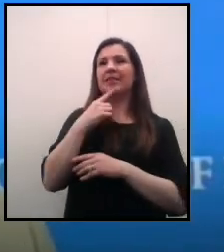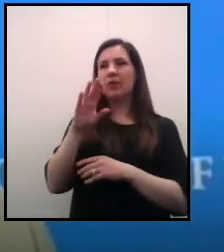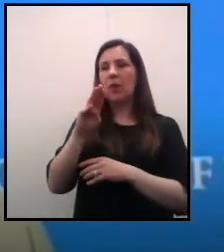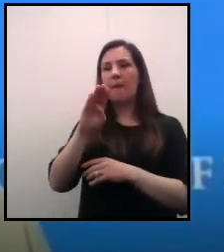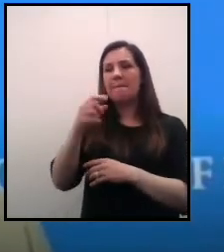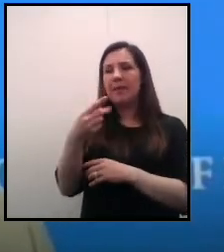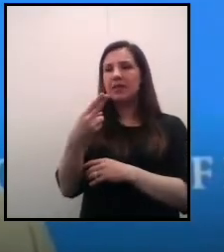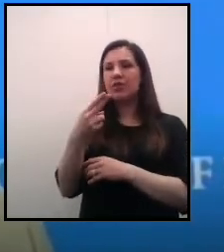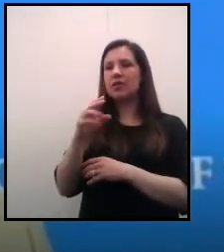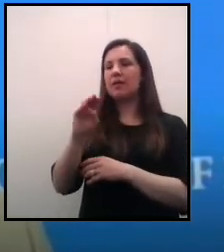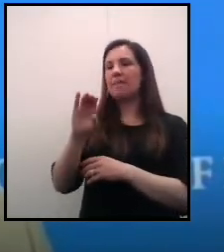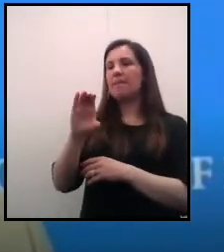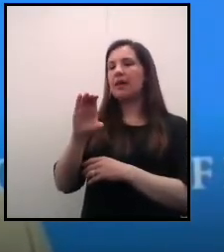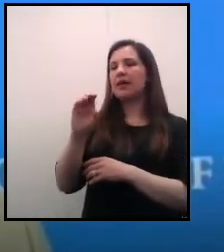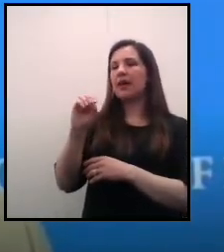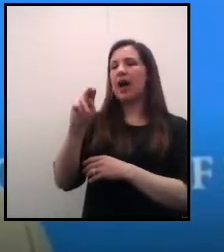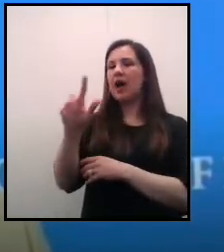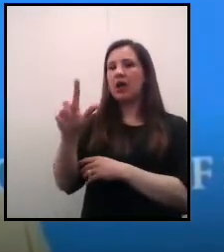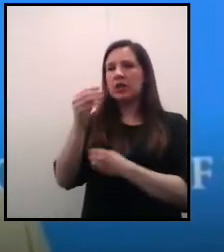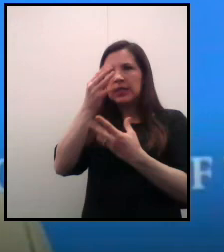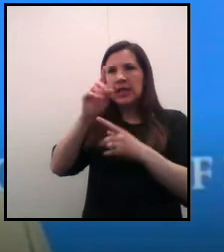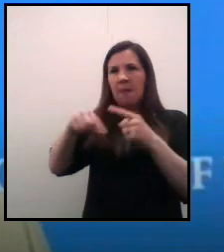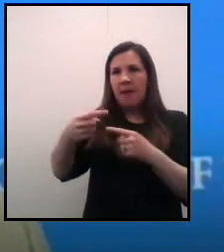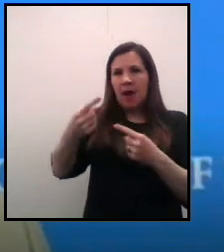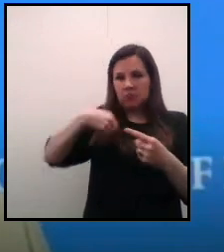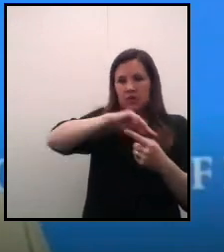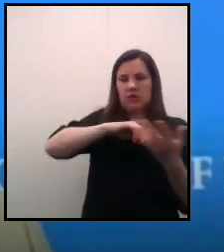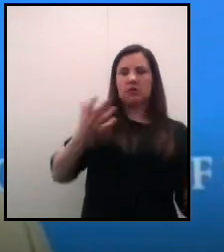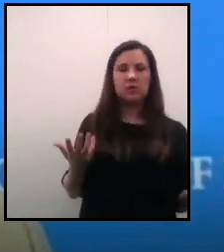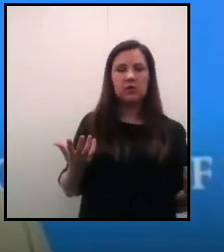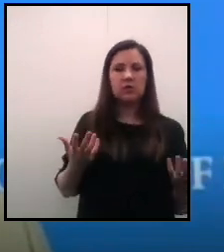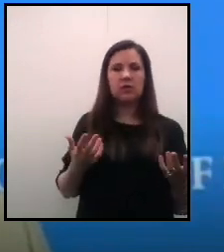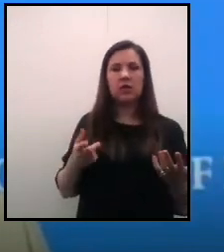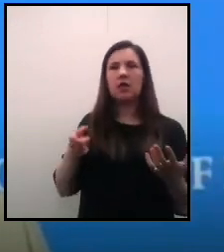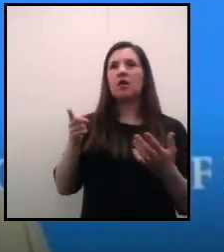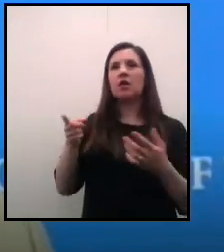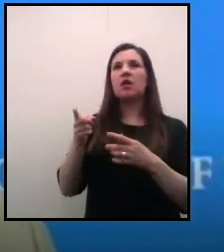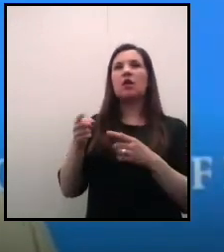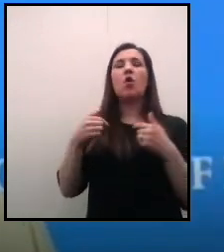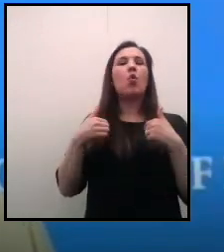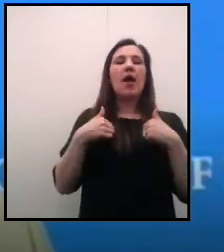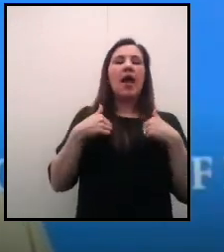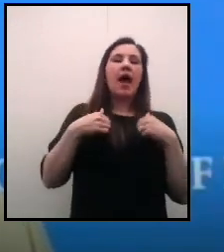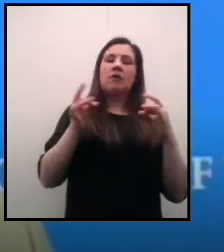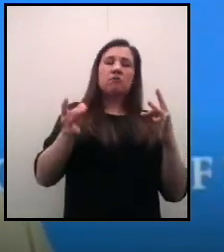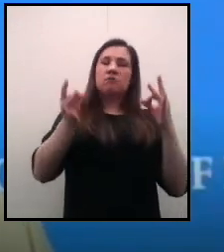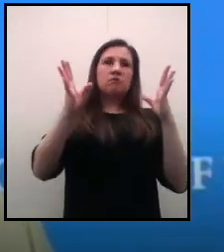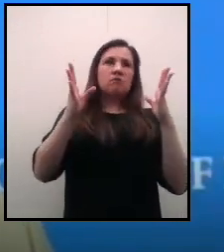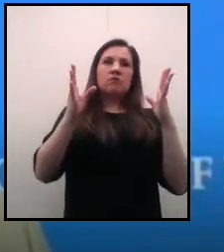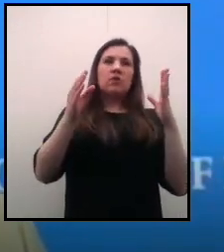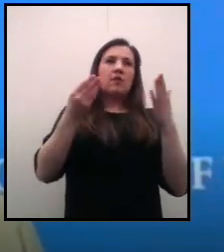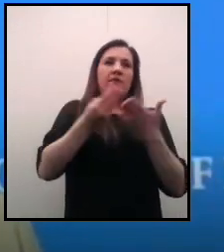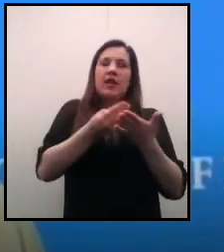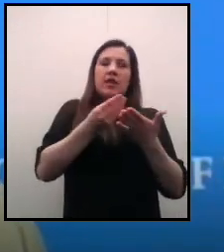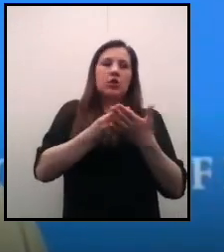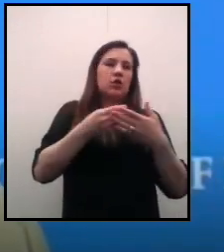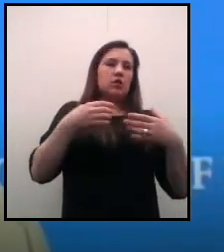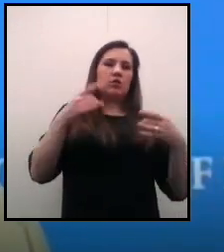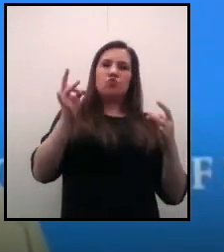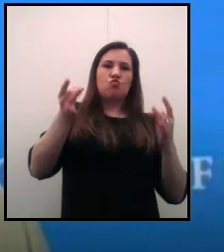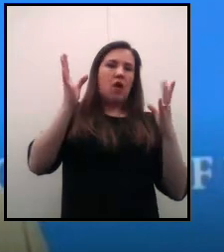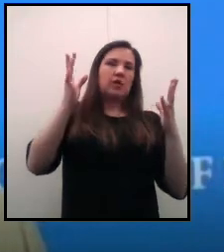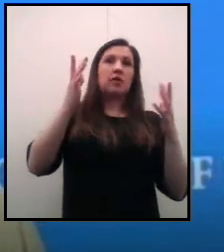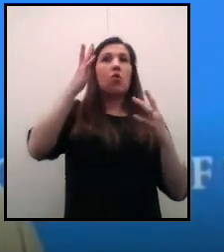I. Erie County went through a tremendous fiscal crisis in the mid-2000s. It's one of the reasons why I was